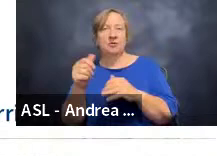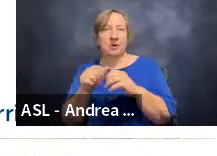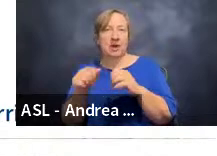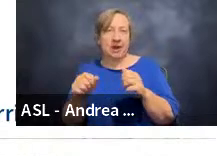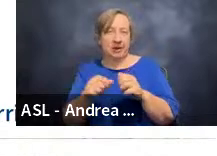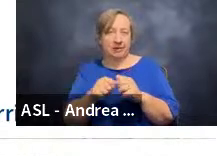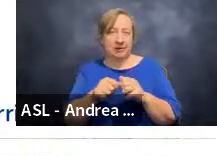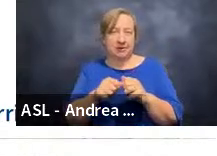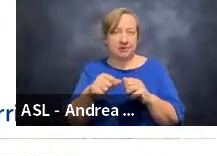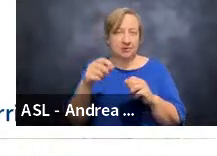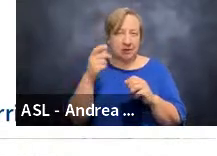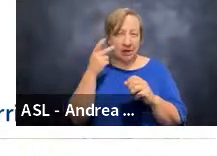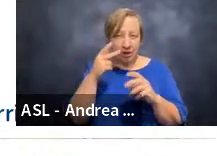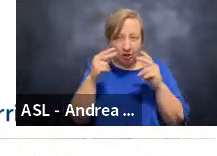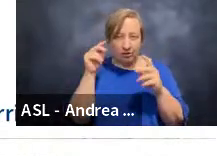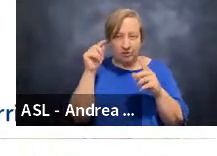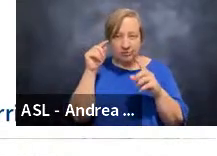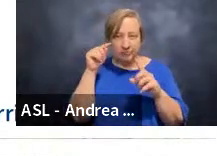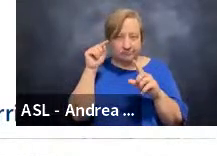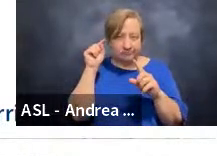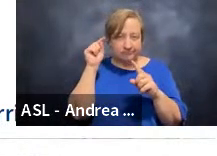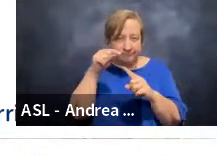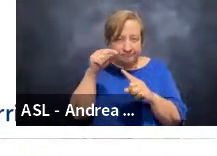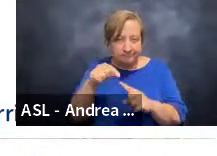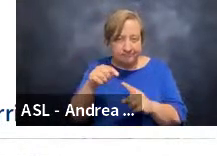some of the more details.